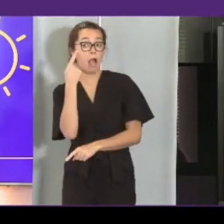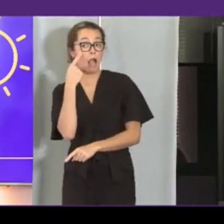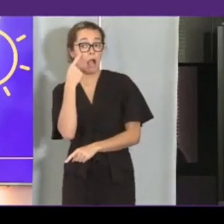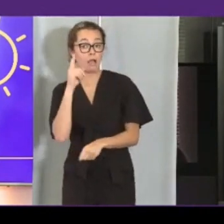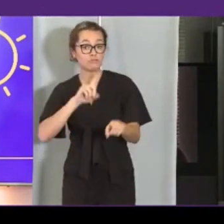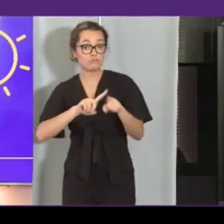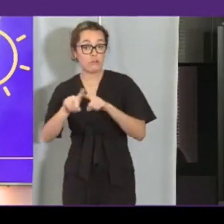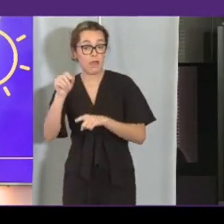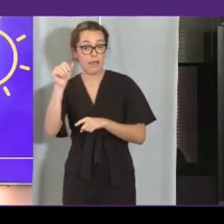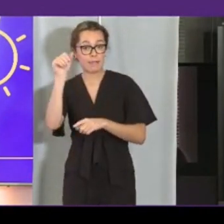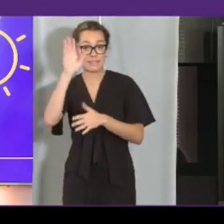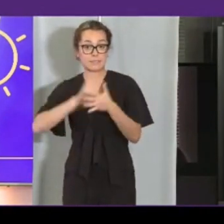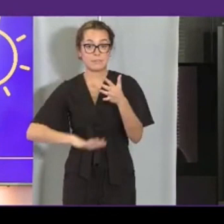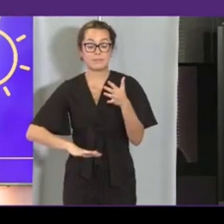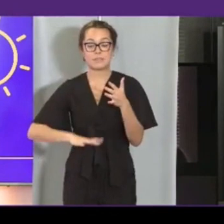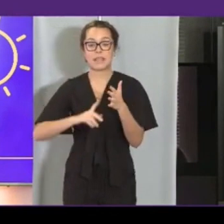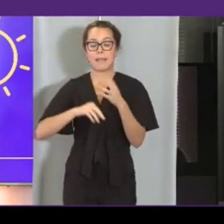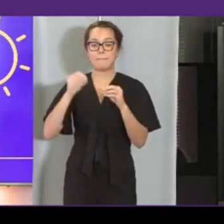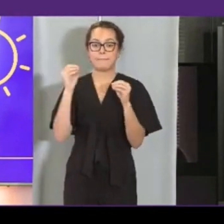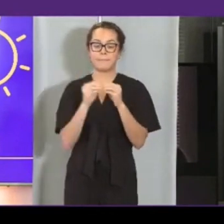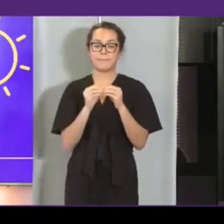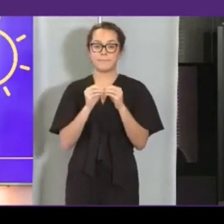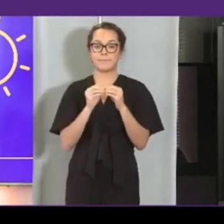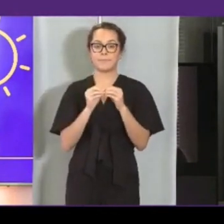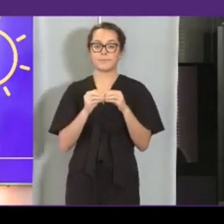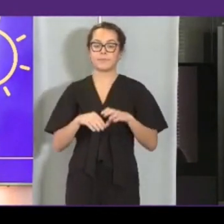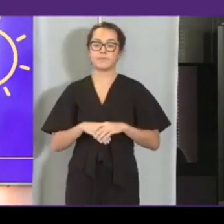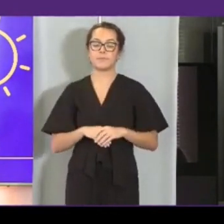Experience Lab. The